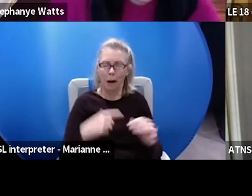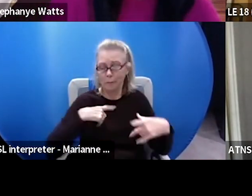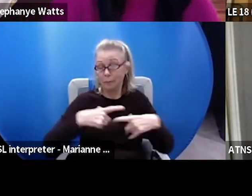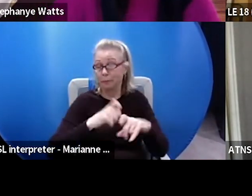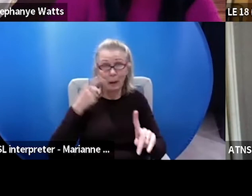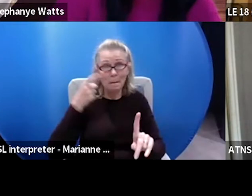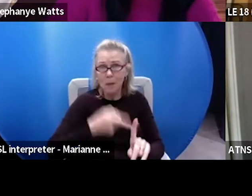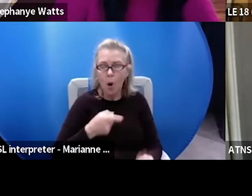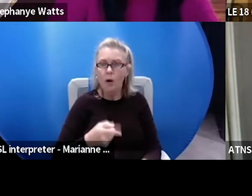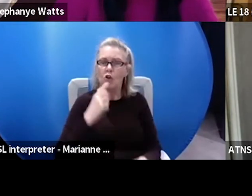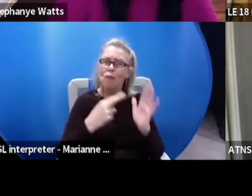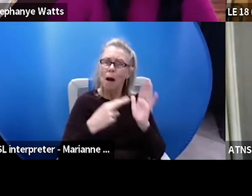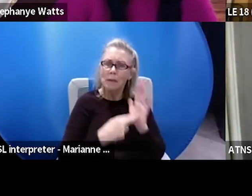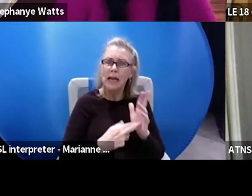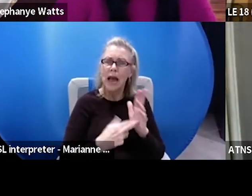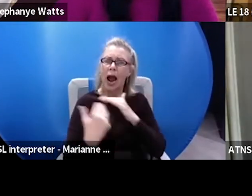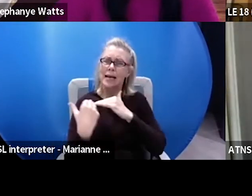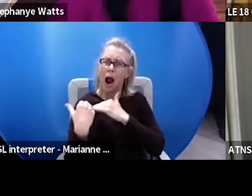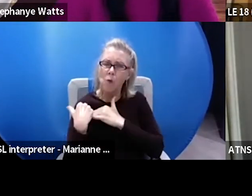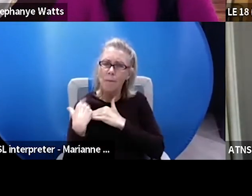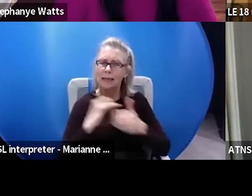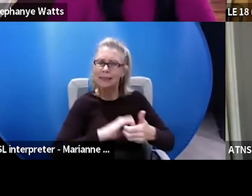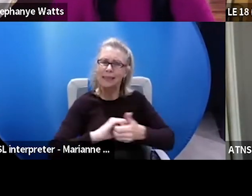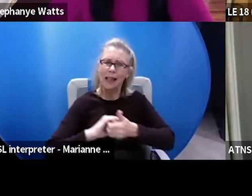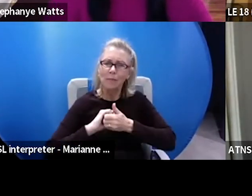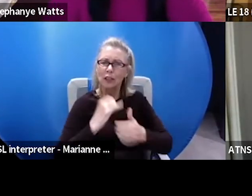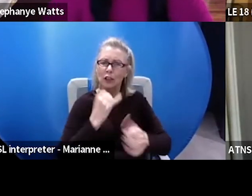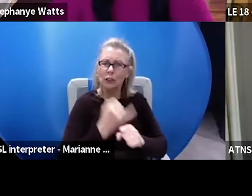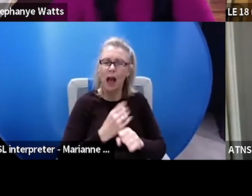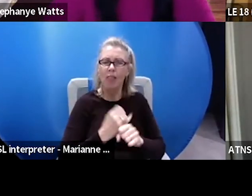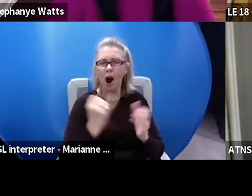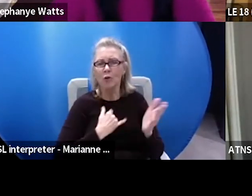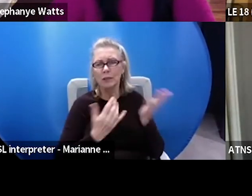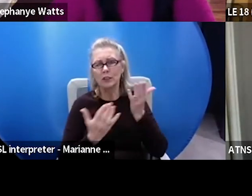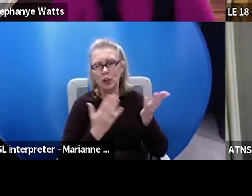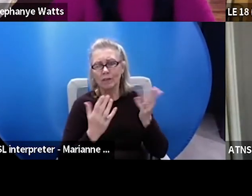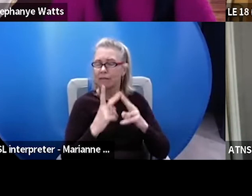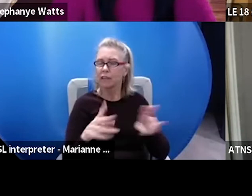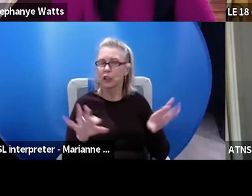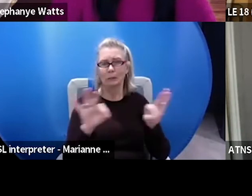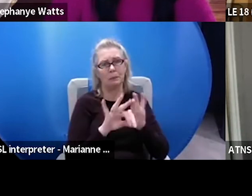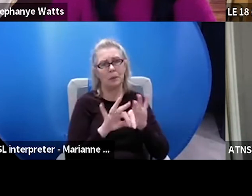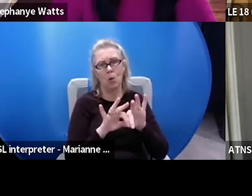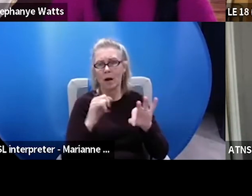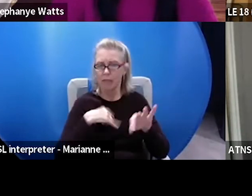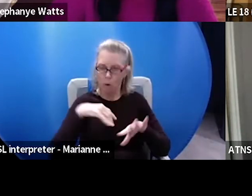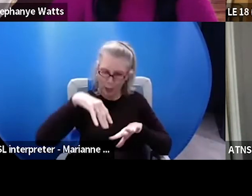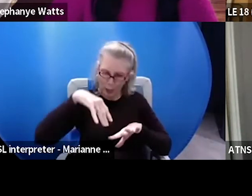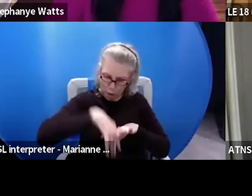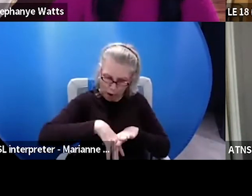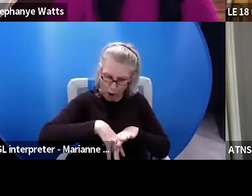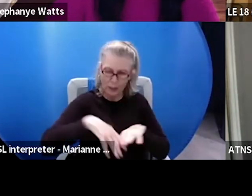Representation, Accountability, and Solidarity in Institutions and the Artists We Serve. And so it's very important that we ground this conversation in